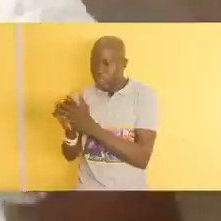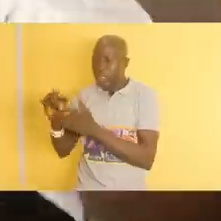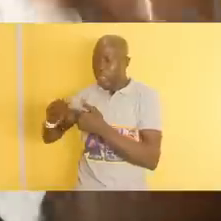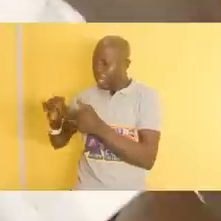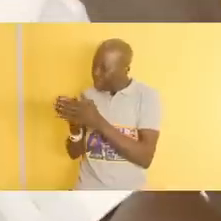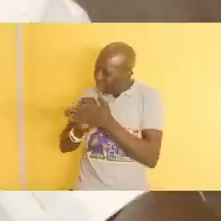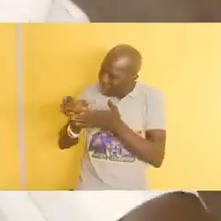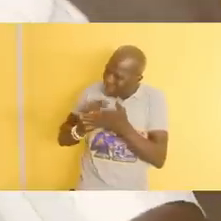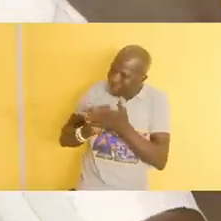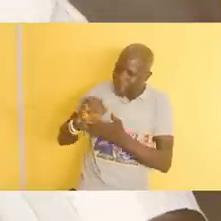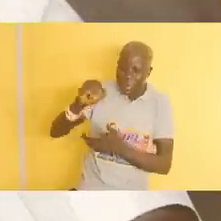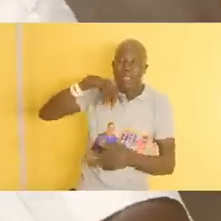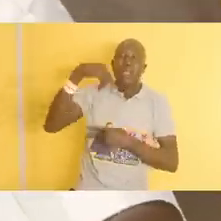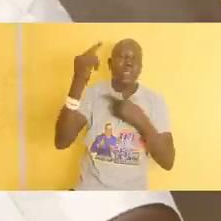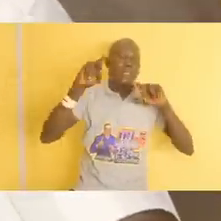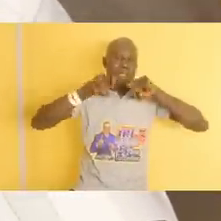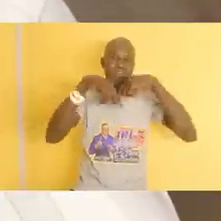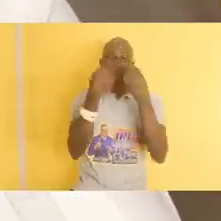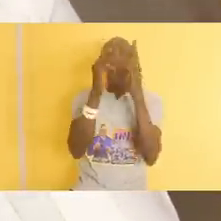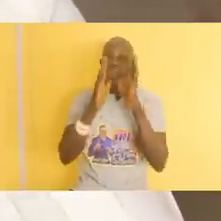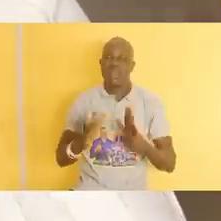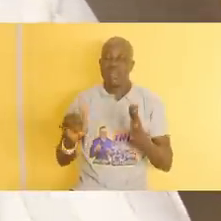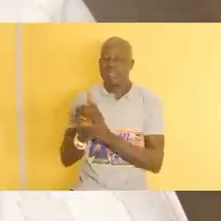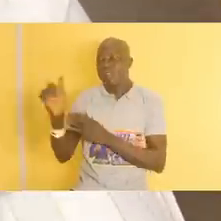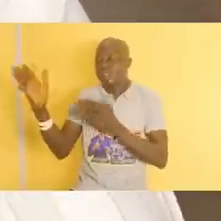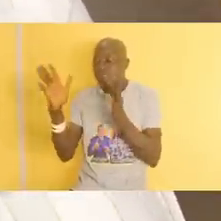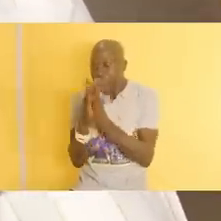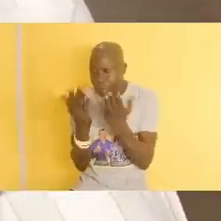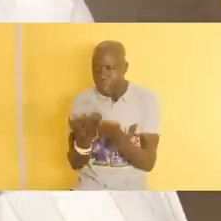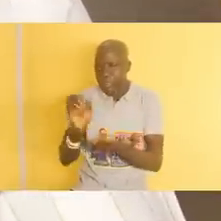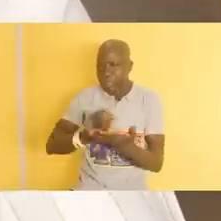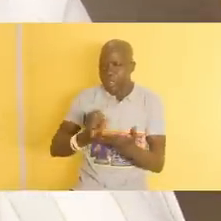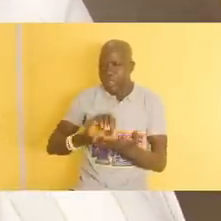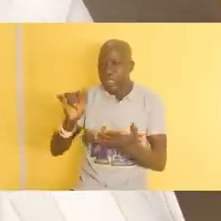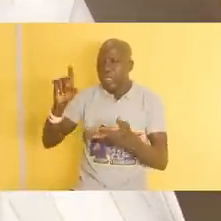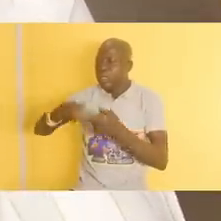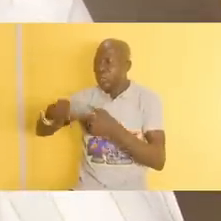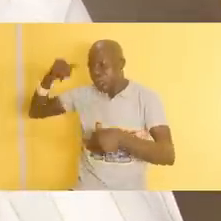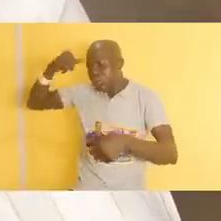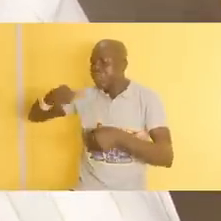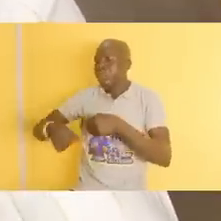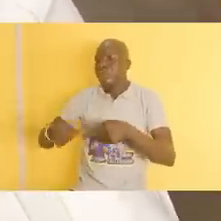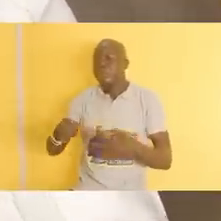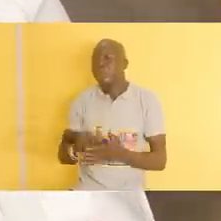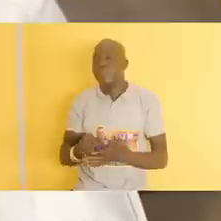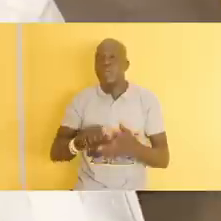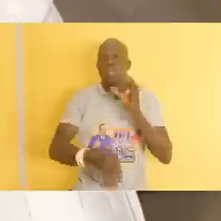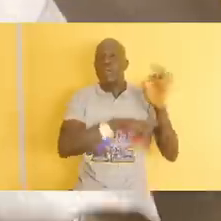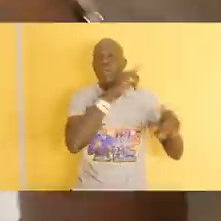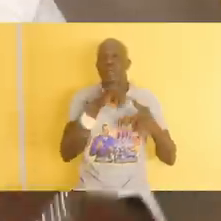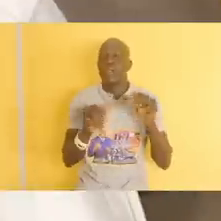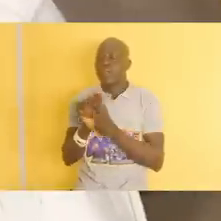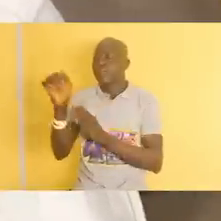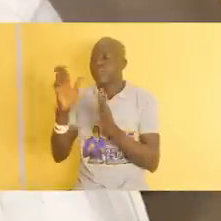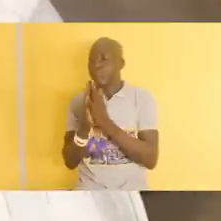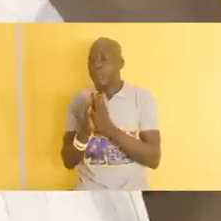is why we have. There have been written the book of Revelation and said. Write that. For it to be in remembrance. You